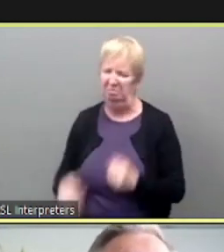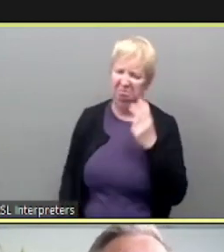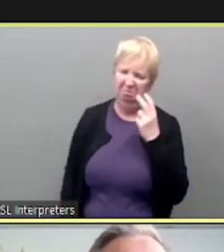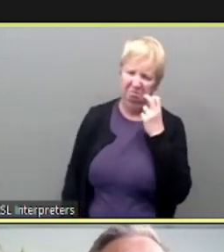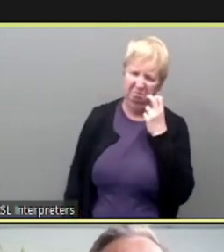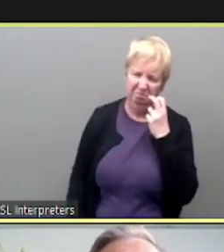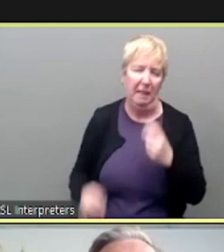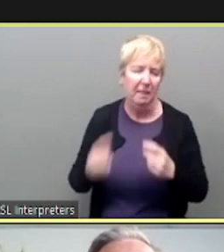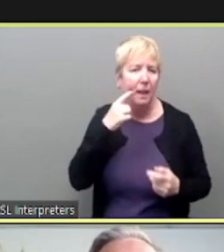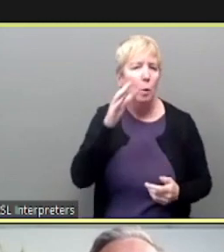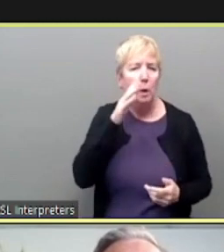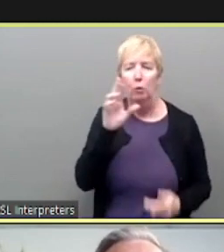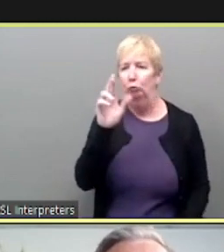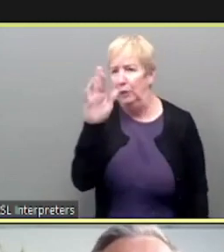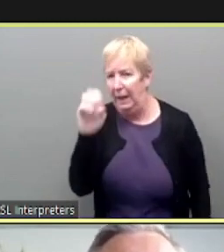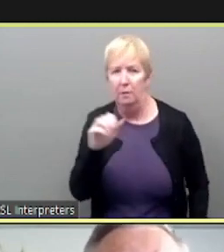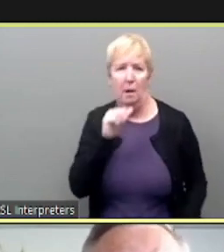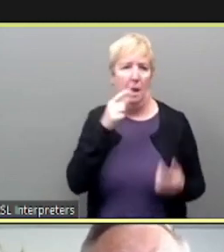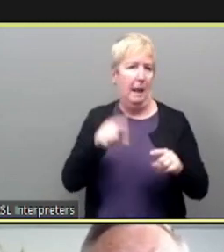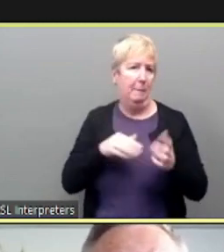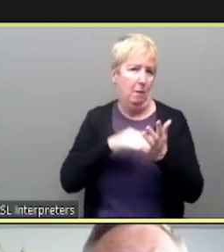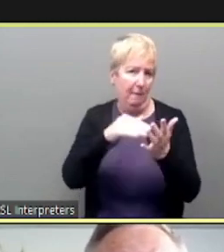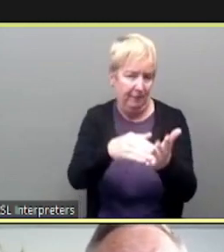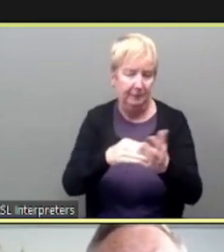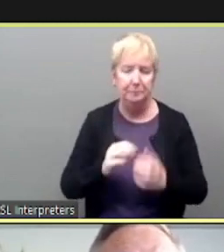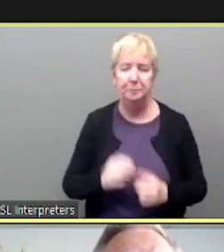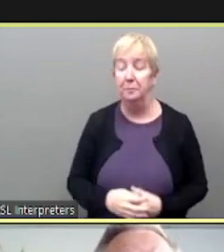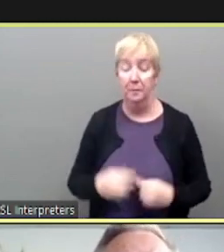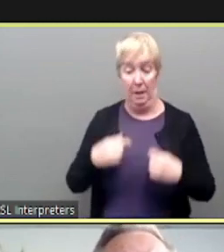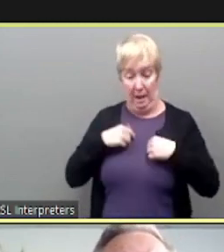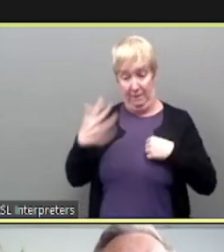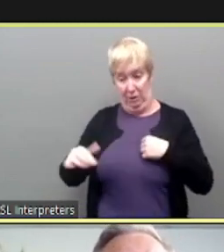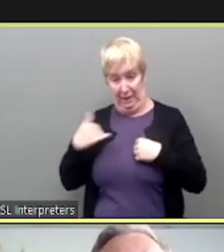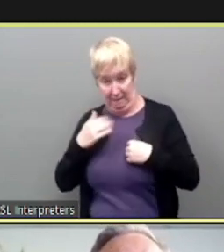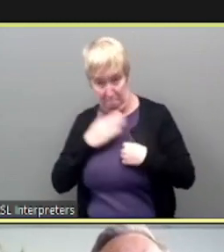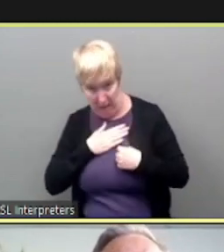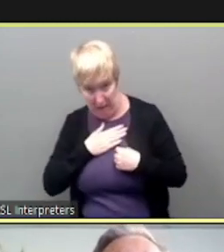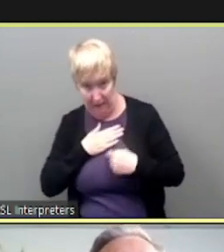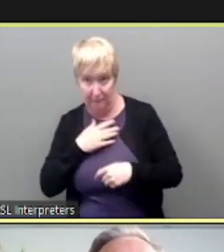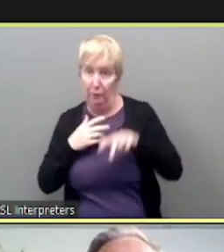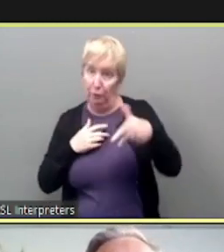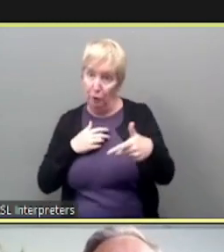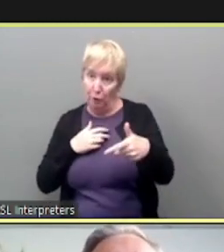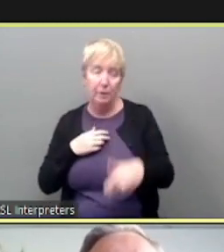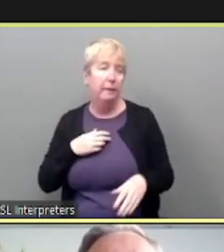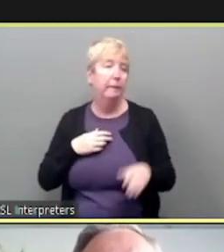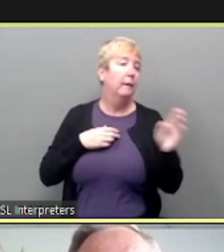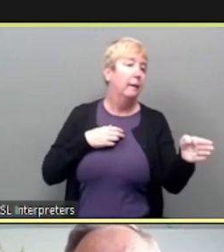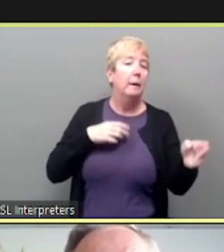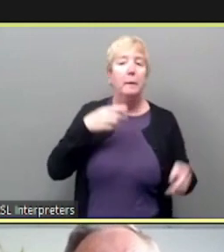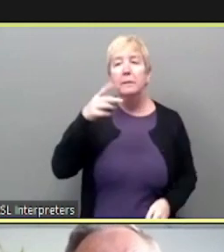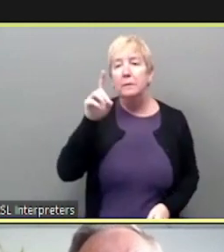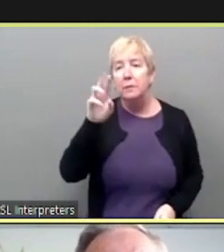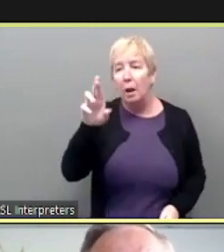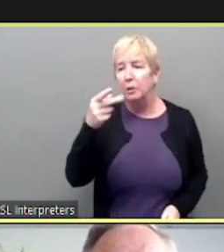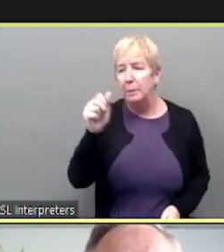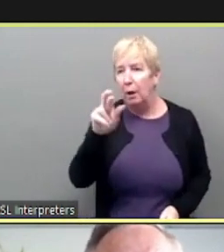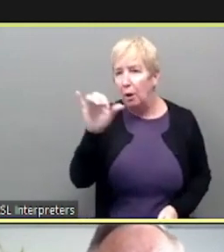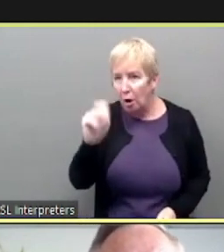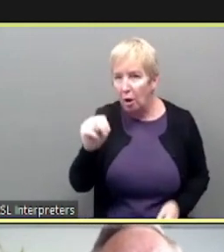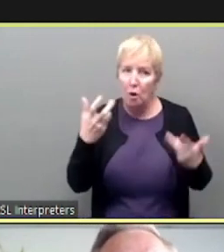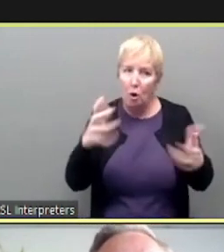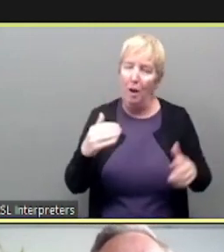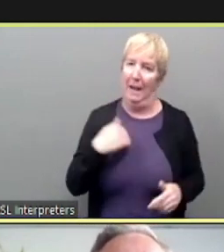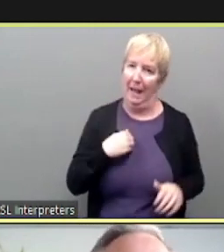her booster. Dr. Steinhaus has had his booster. All of us for the same reason. It's because we're over